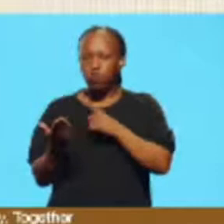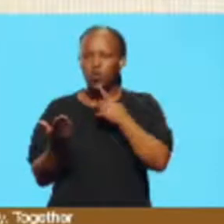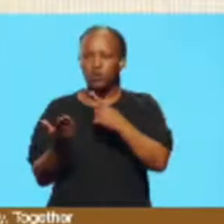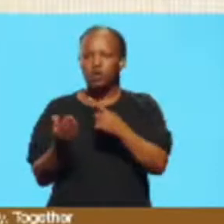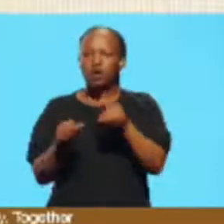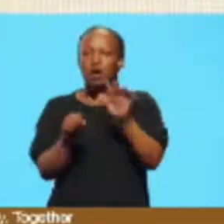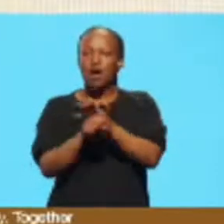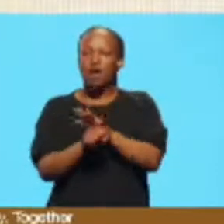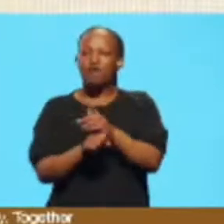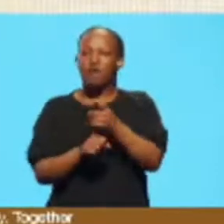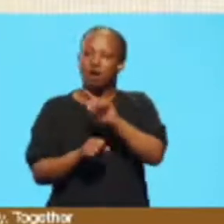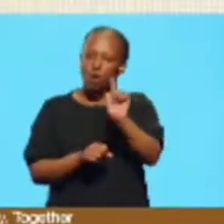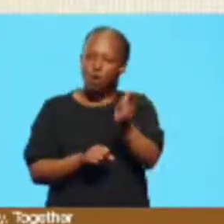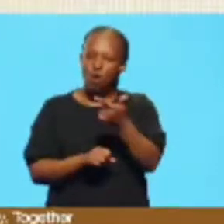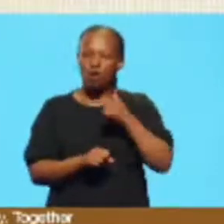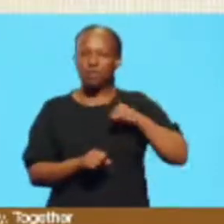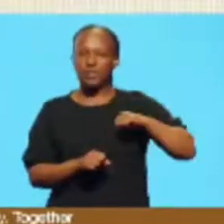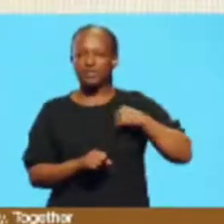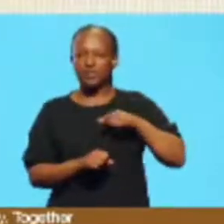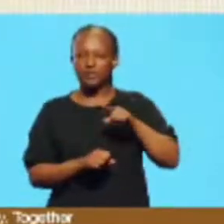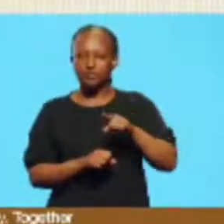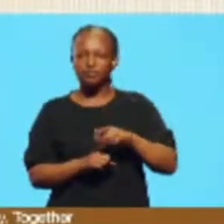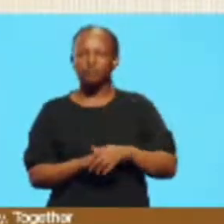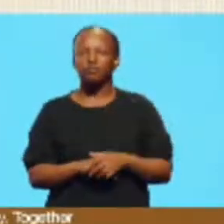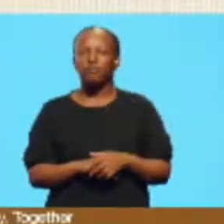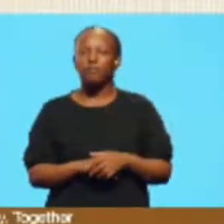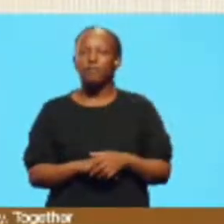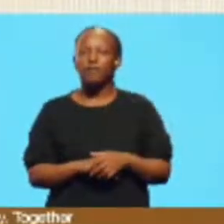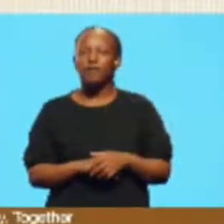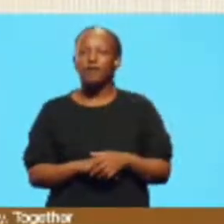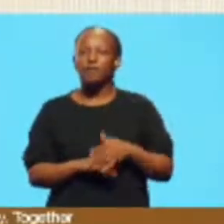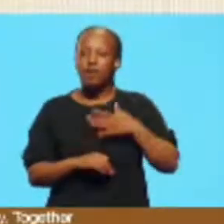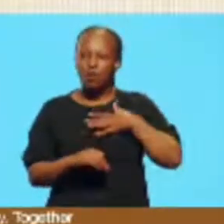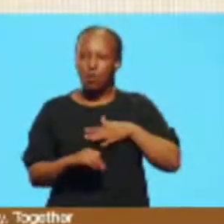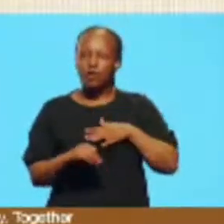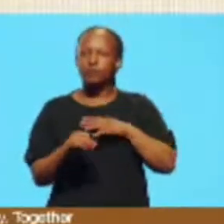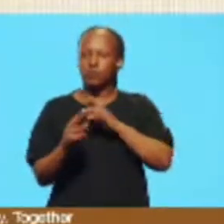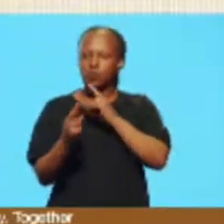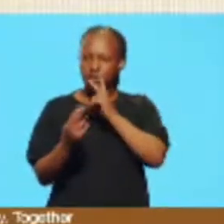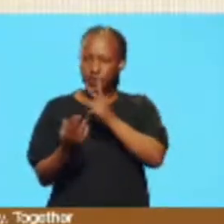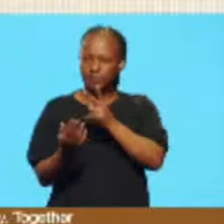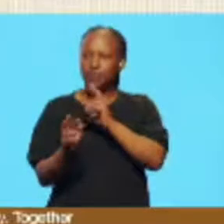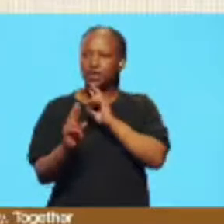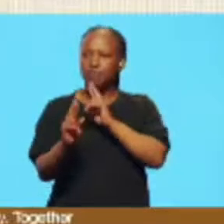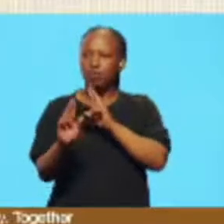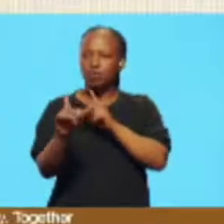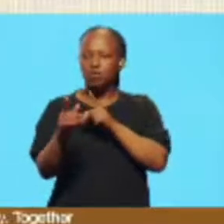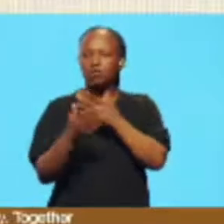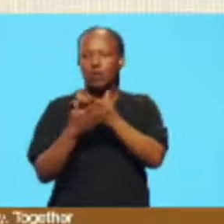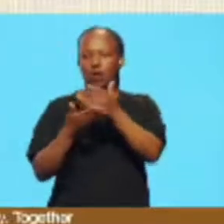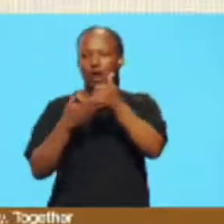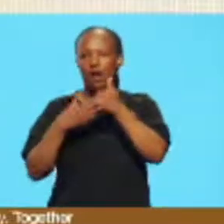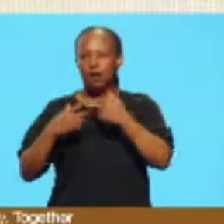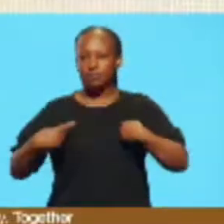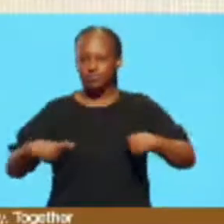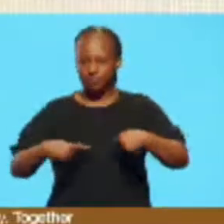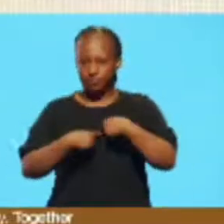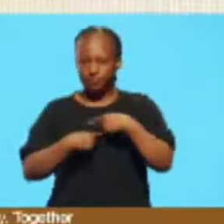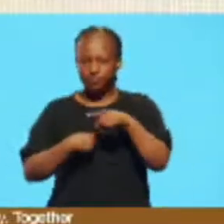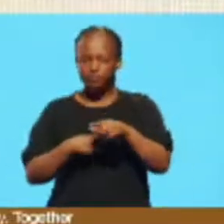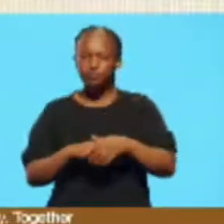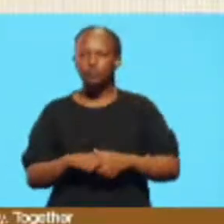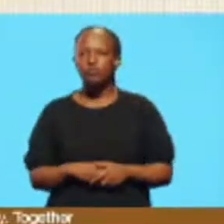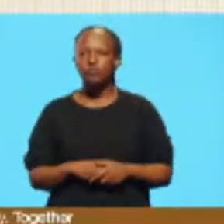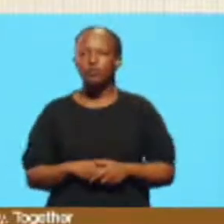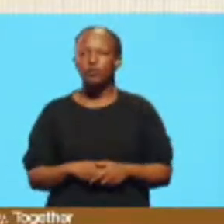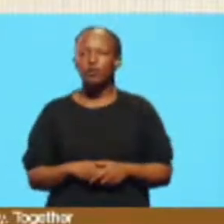all municipalities. I would like to have that report so that it can also assist us.